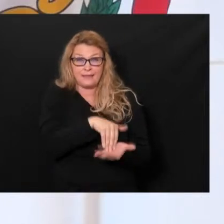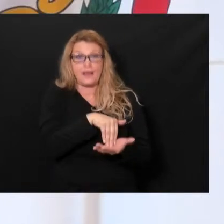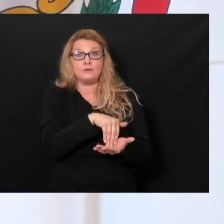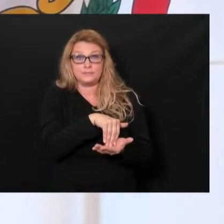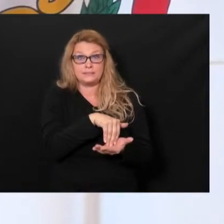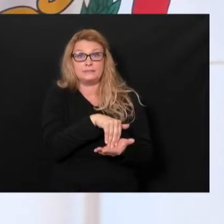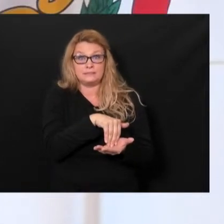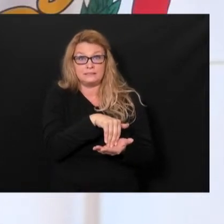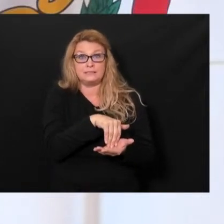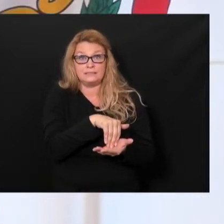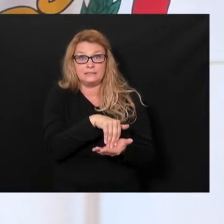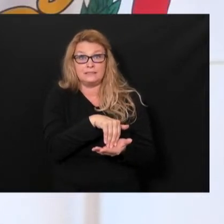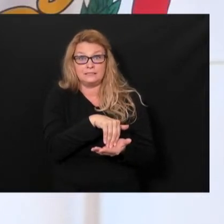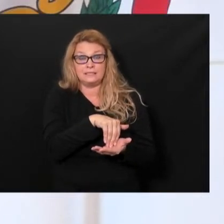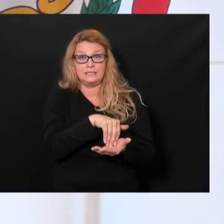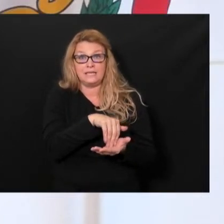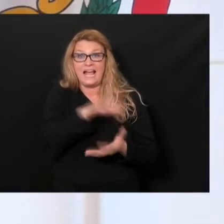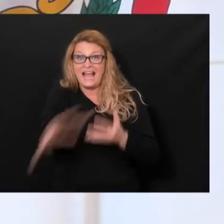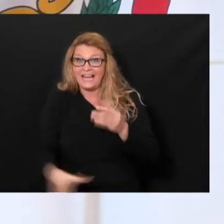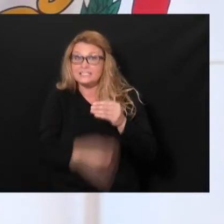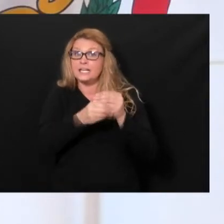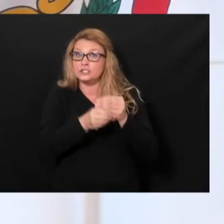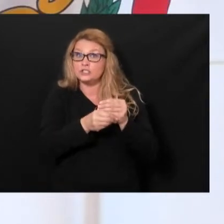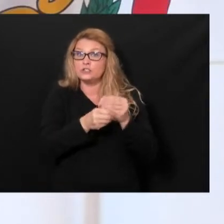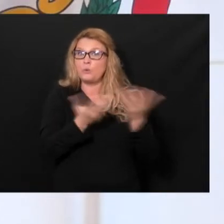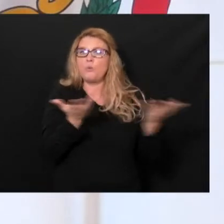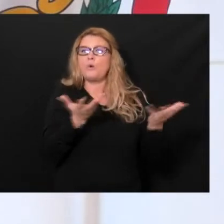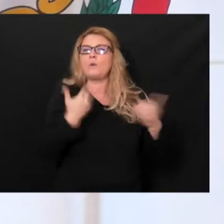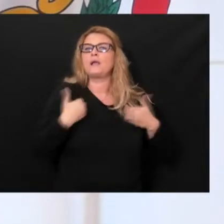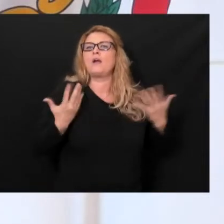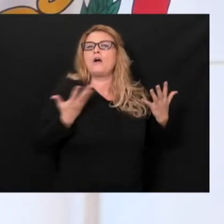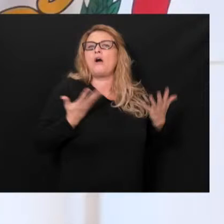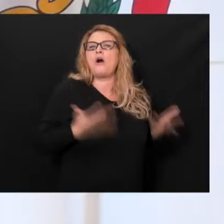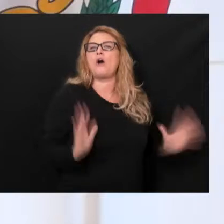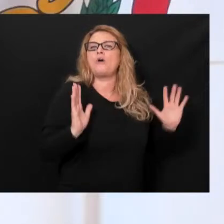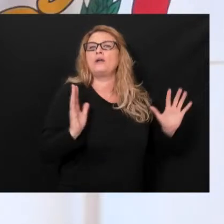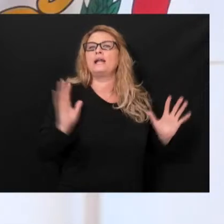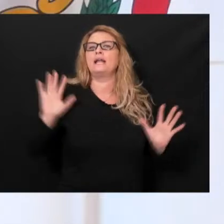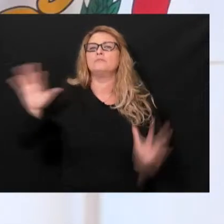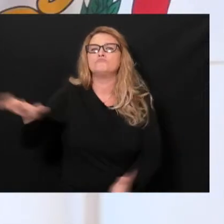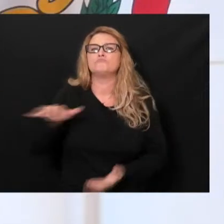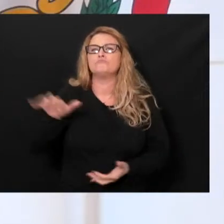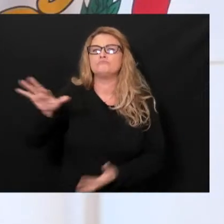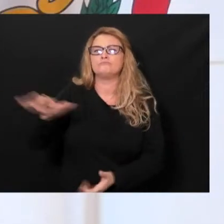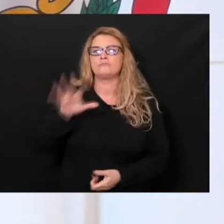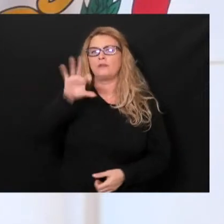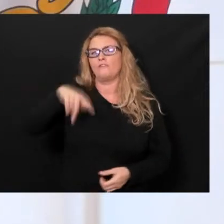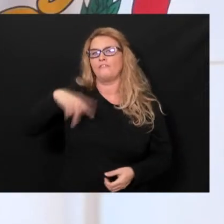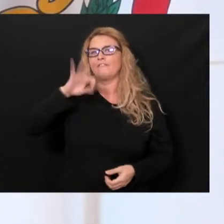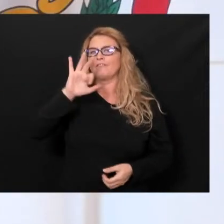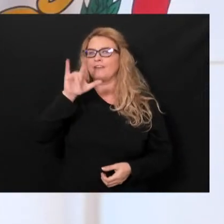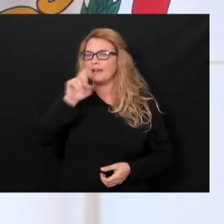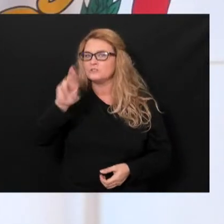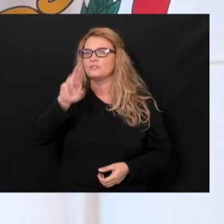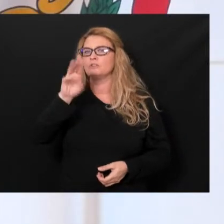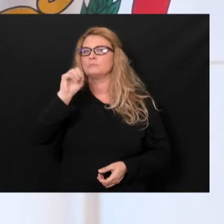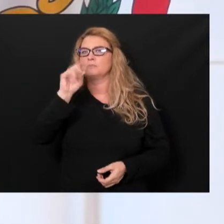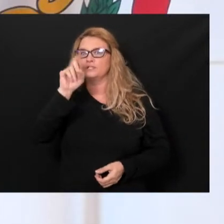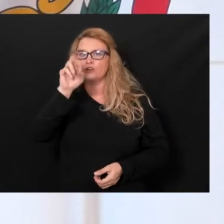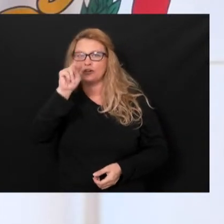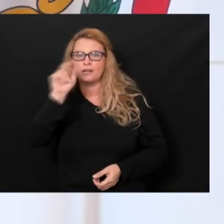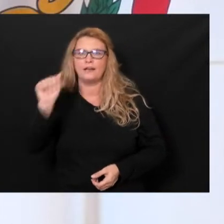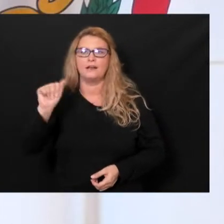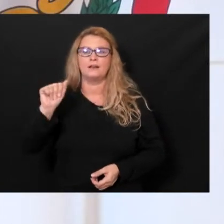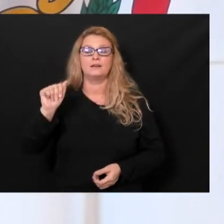doses, additional doses, to the doses that we are already receiving from Pfizer and Moderna. You know, and